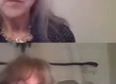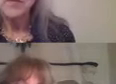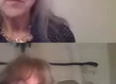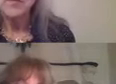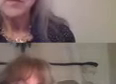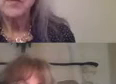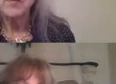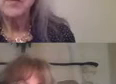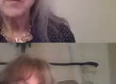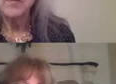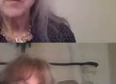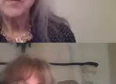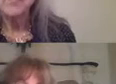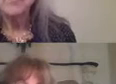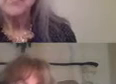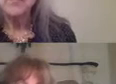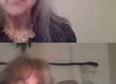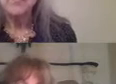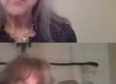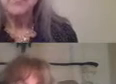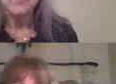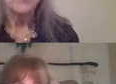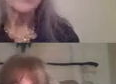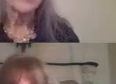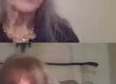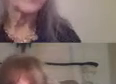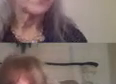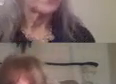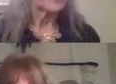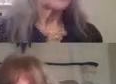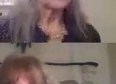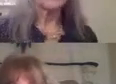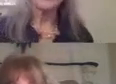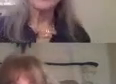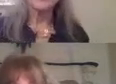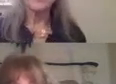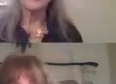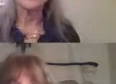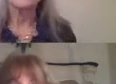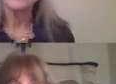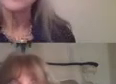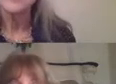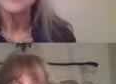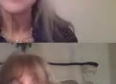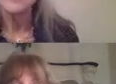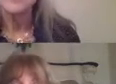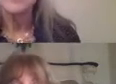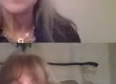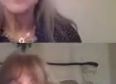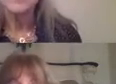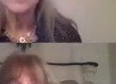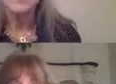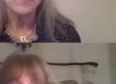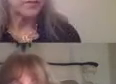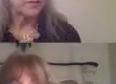really lies in the originality, in the handiwork, in the craftsmanship, rather than in the stones and